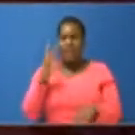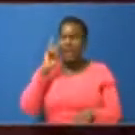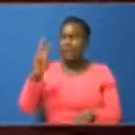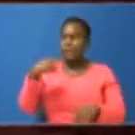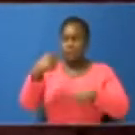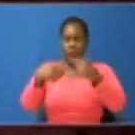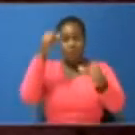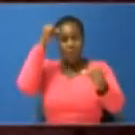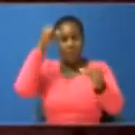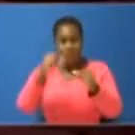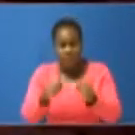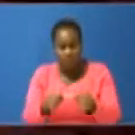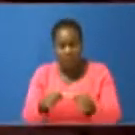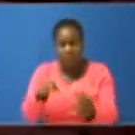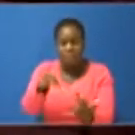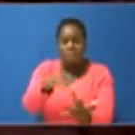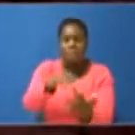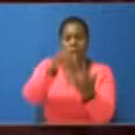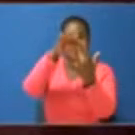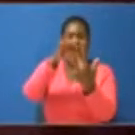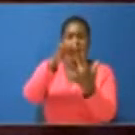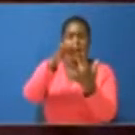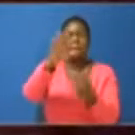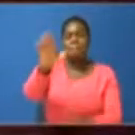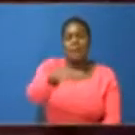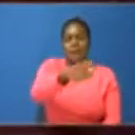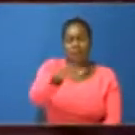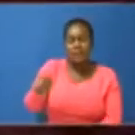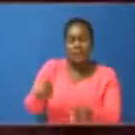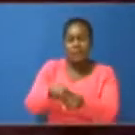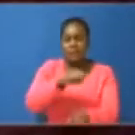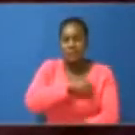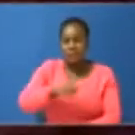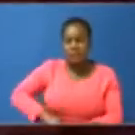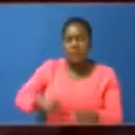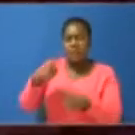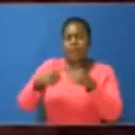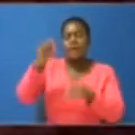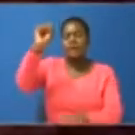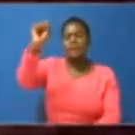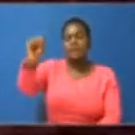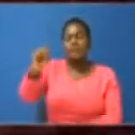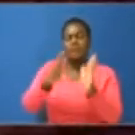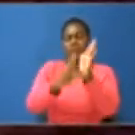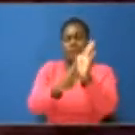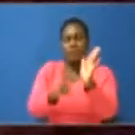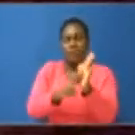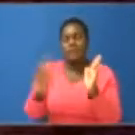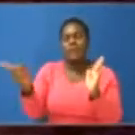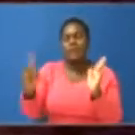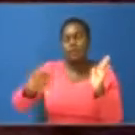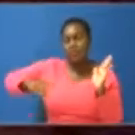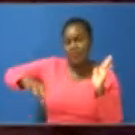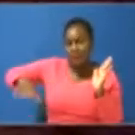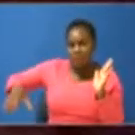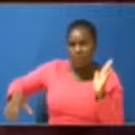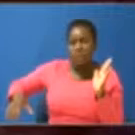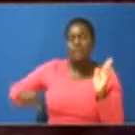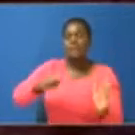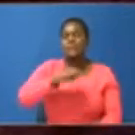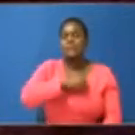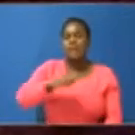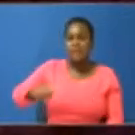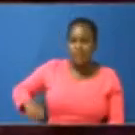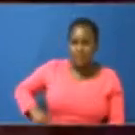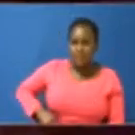for now remember he's been a nominated member of the national assembly and senator for five years uh representing nairobi county in the senate